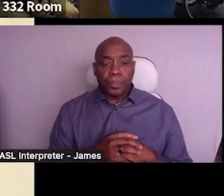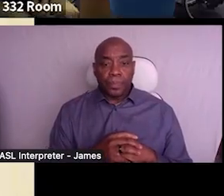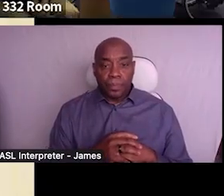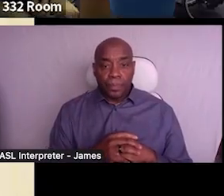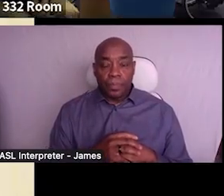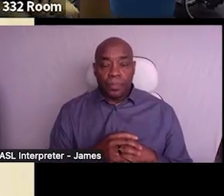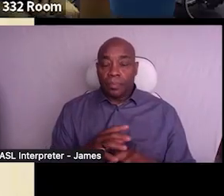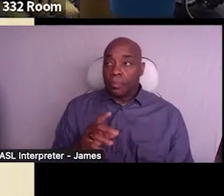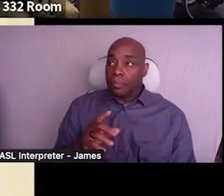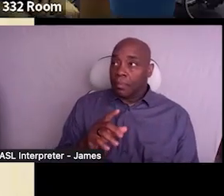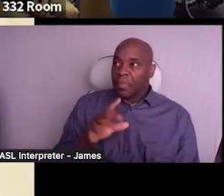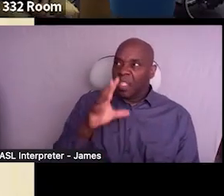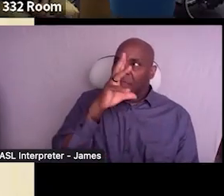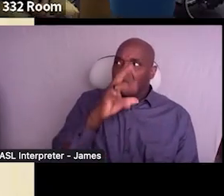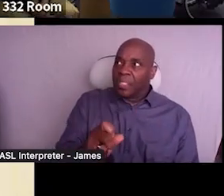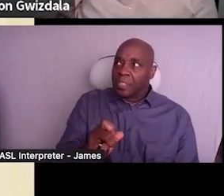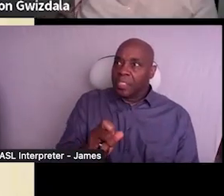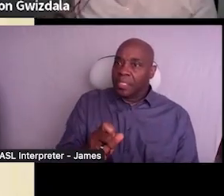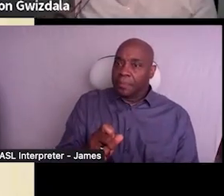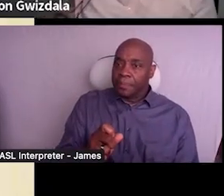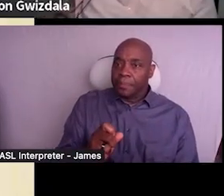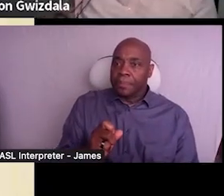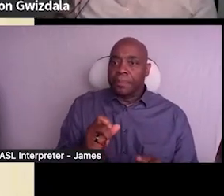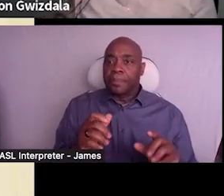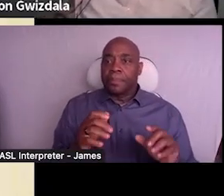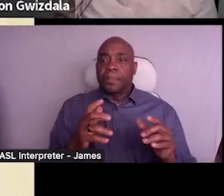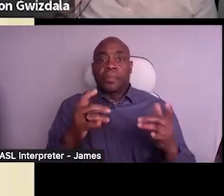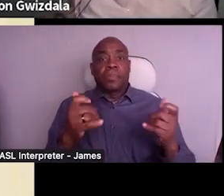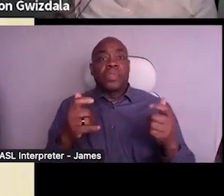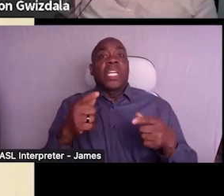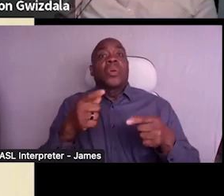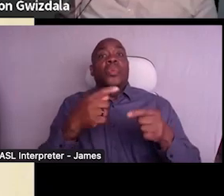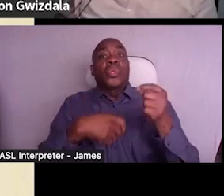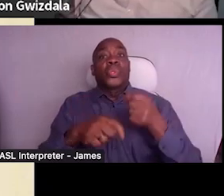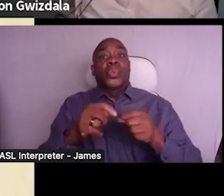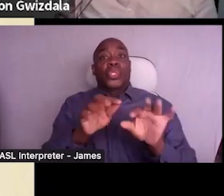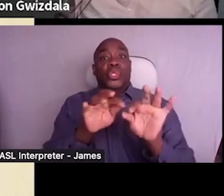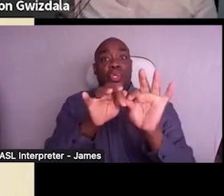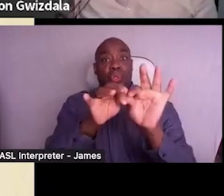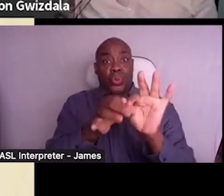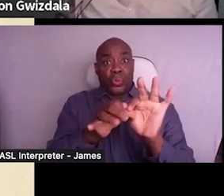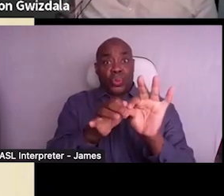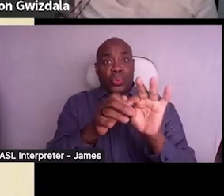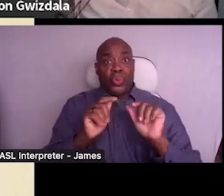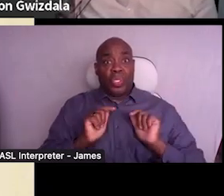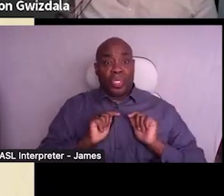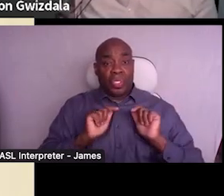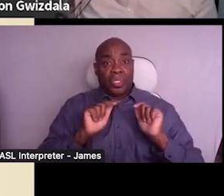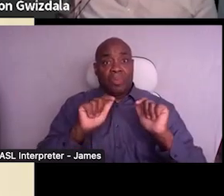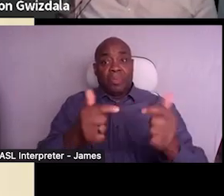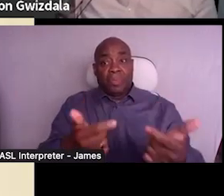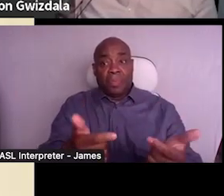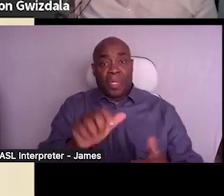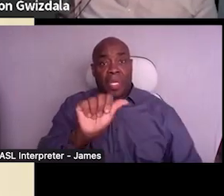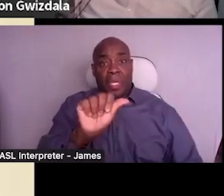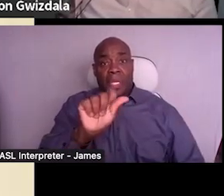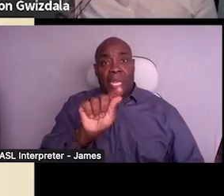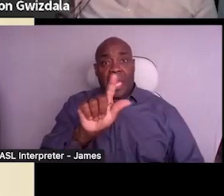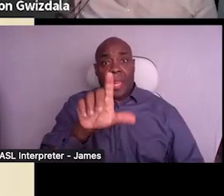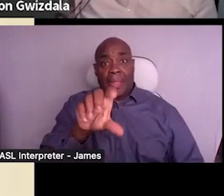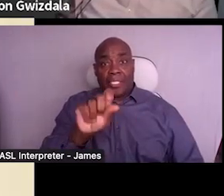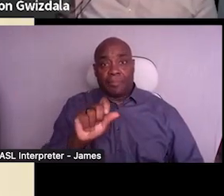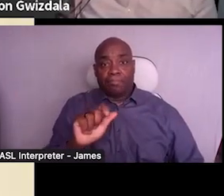Fascinating. So again, let's go back to the definition. So